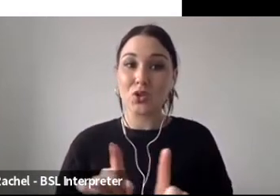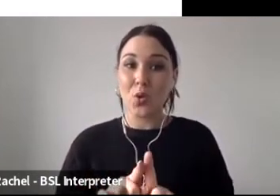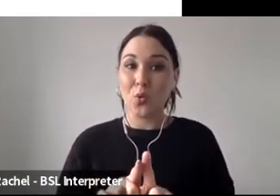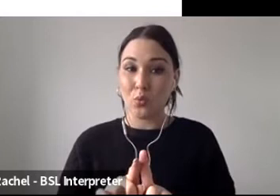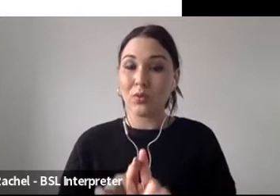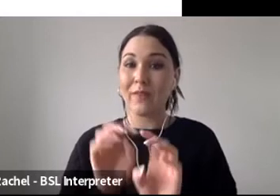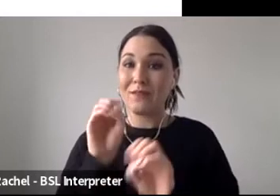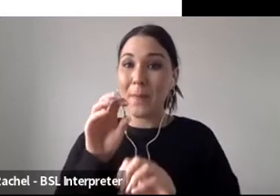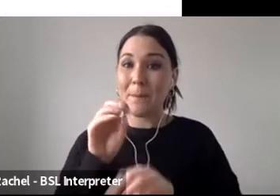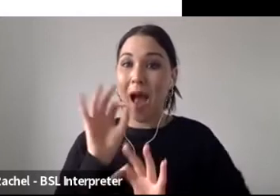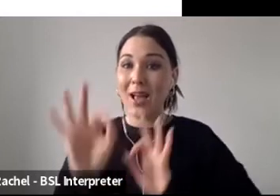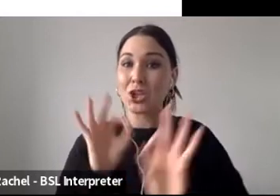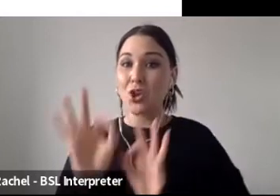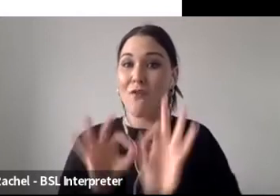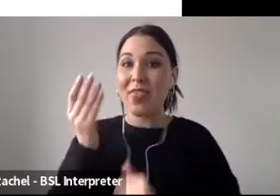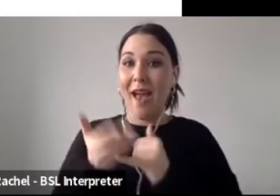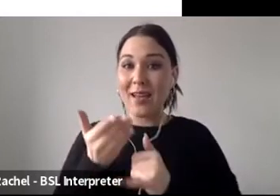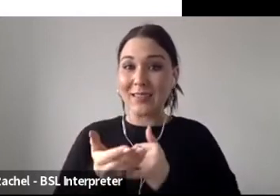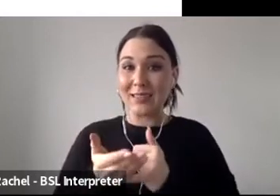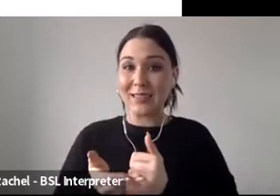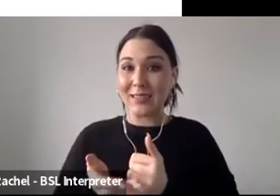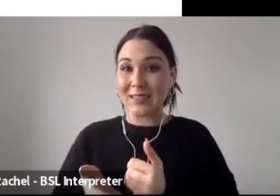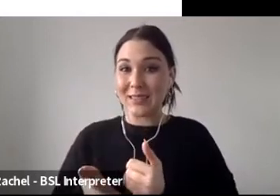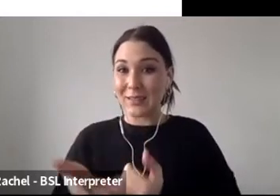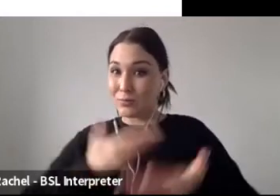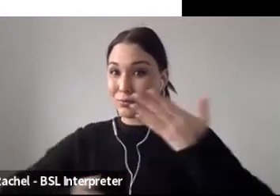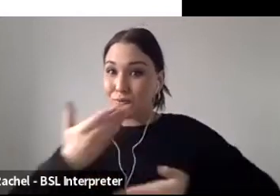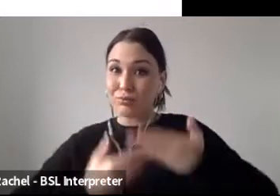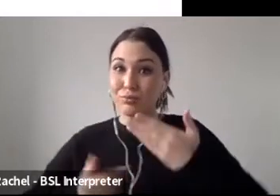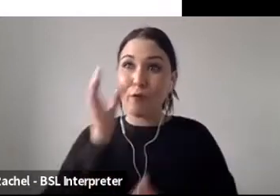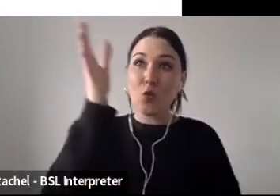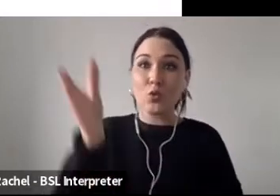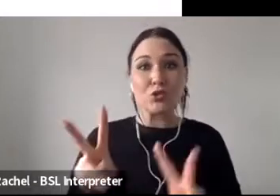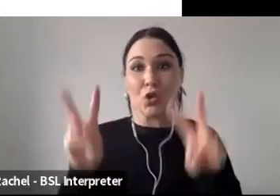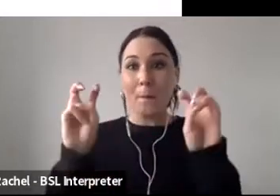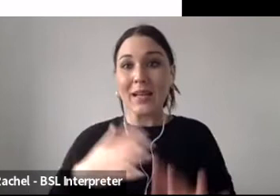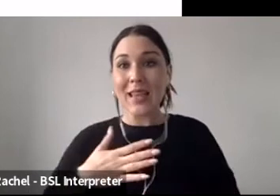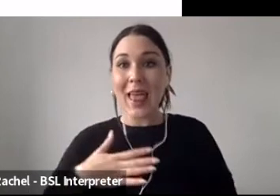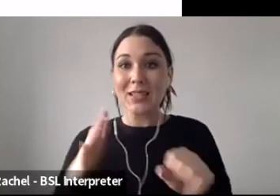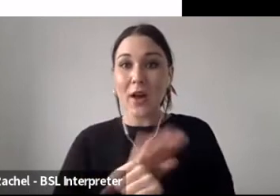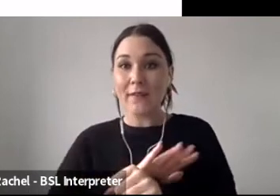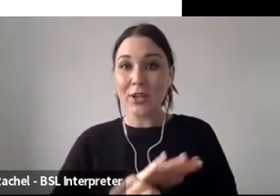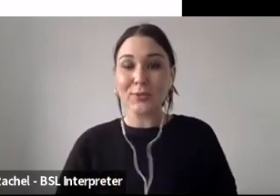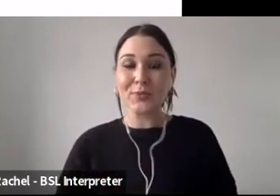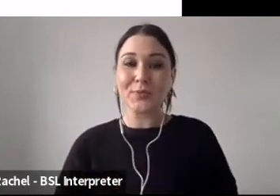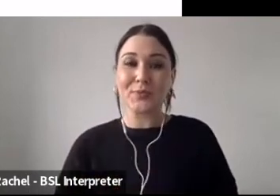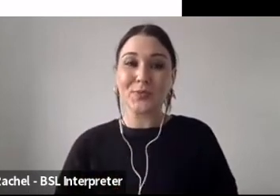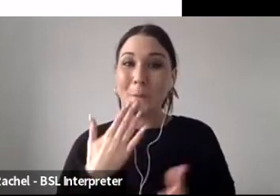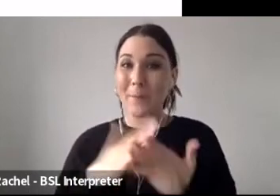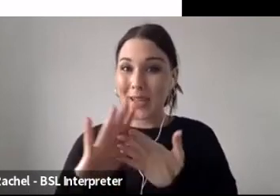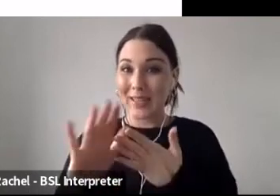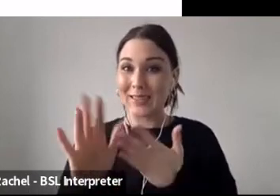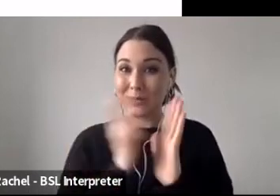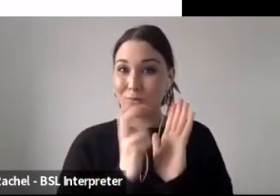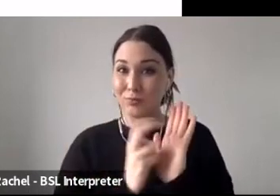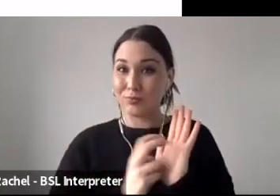directed to at the end, which invites you to tell us about any future topics you'd like us to cover. So please do complete that if you're